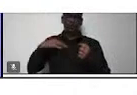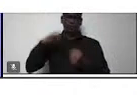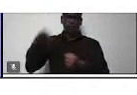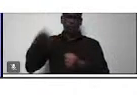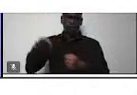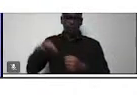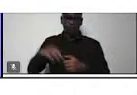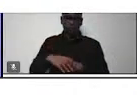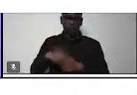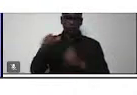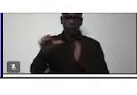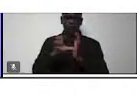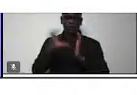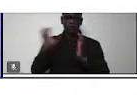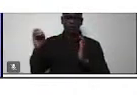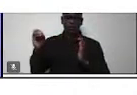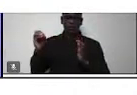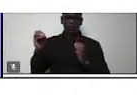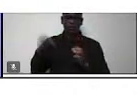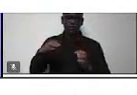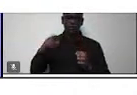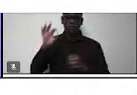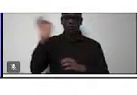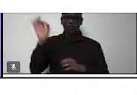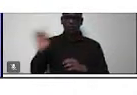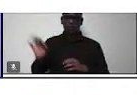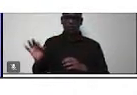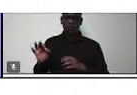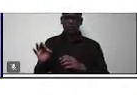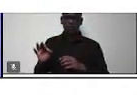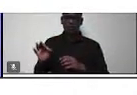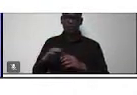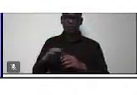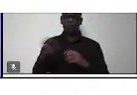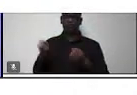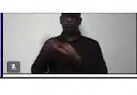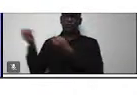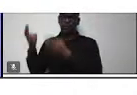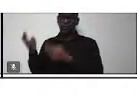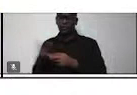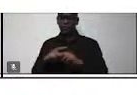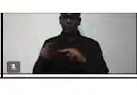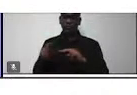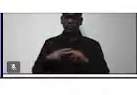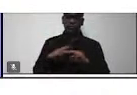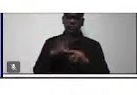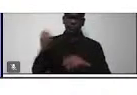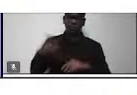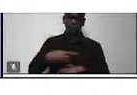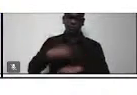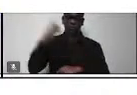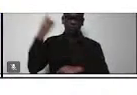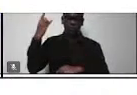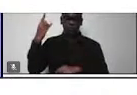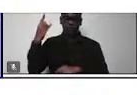60% of exporters indicated that they utilize AGOA, which is quite high.